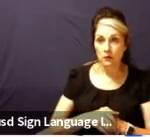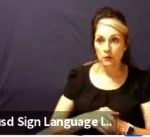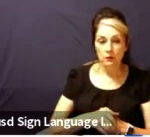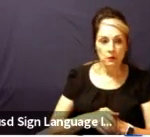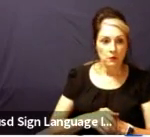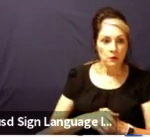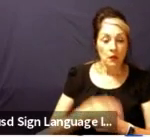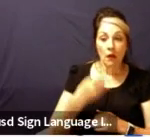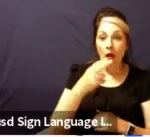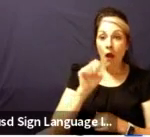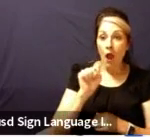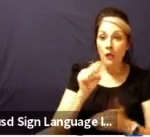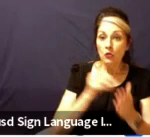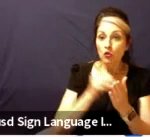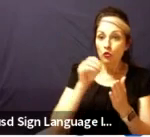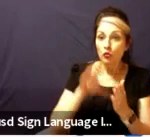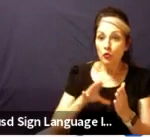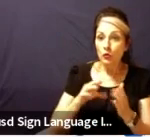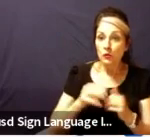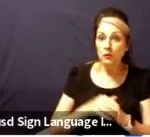For high school students